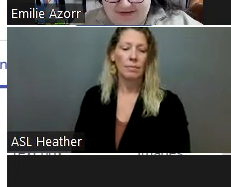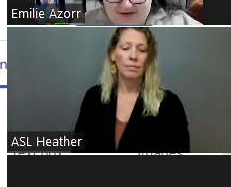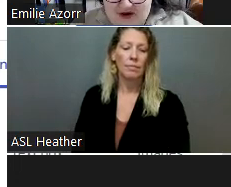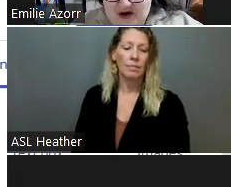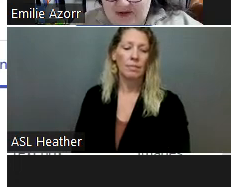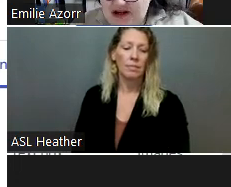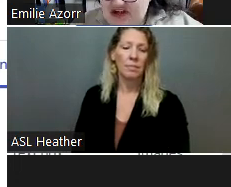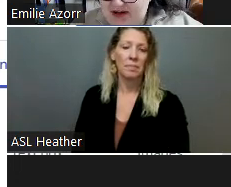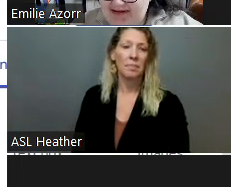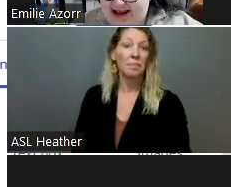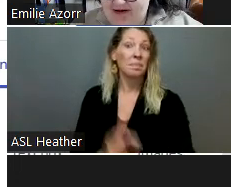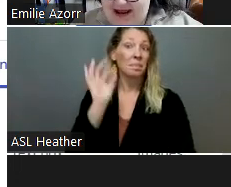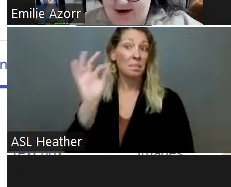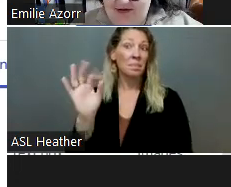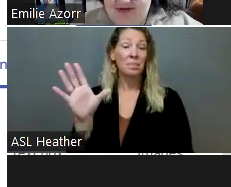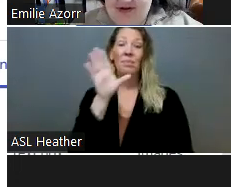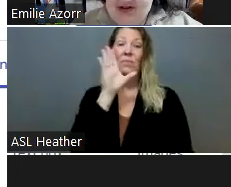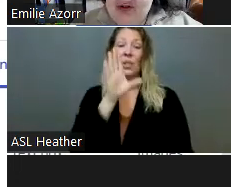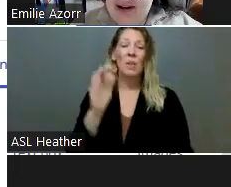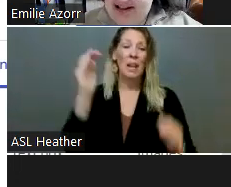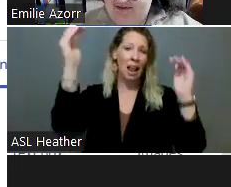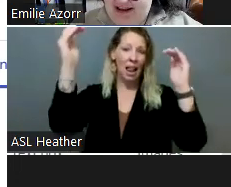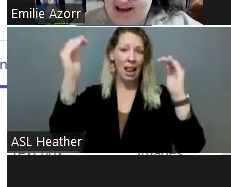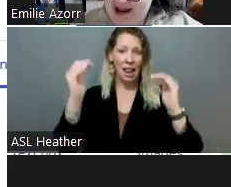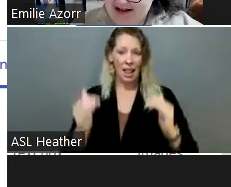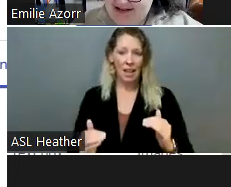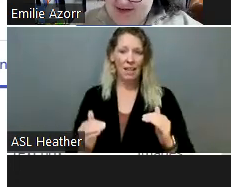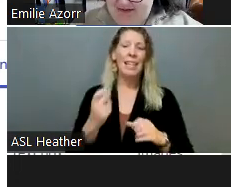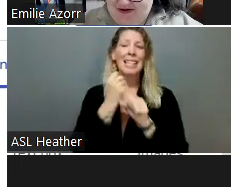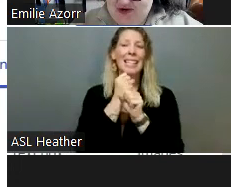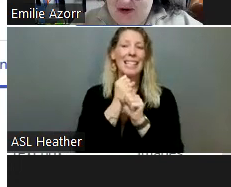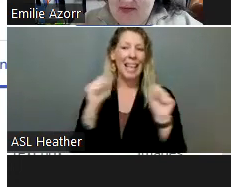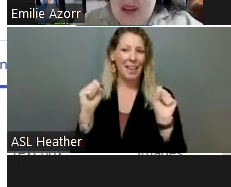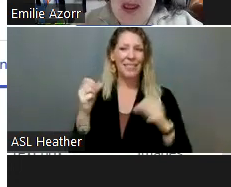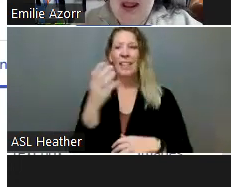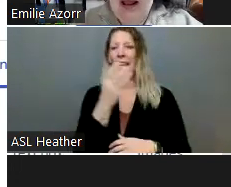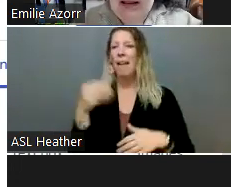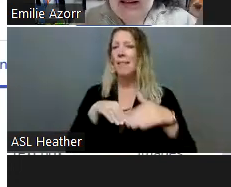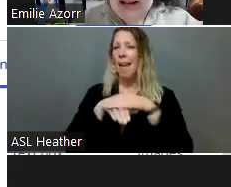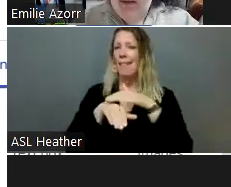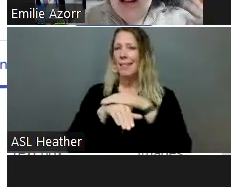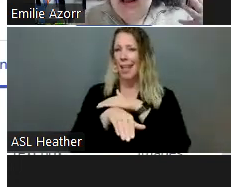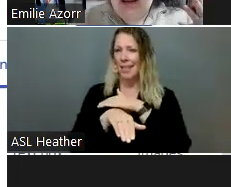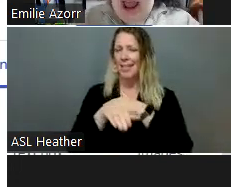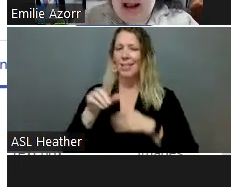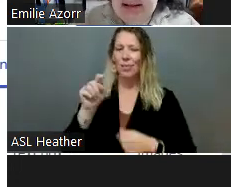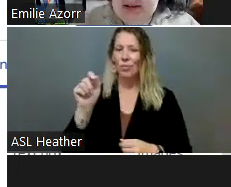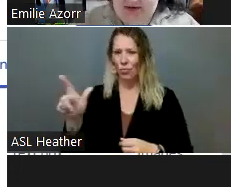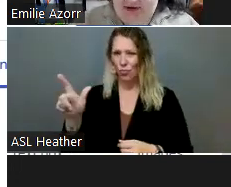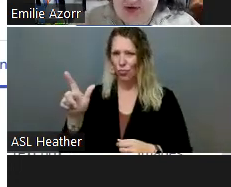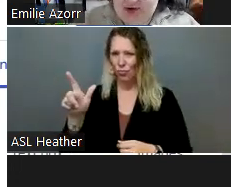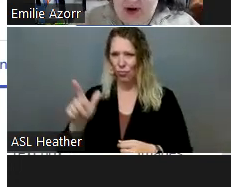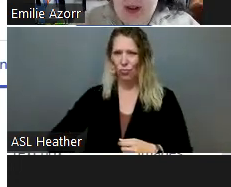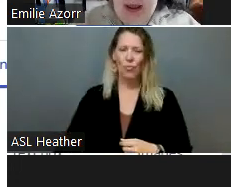All right, we're going to jump down now to our safety and access review tool. The safety and